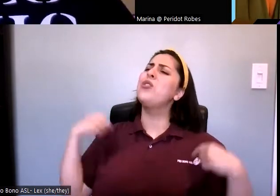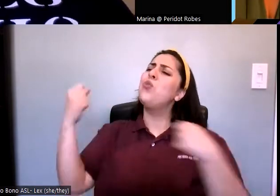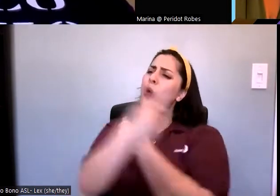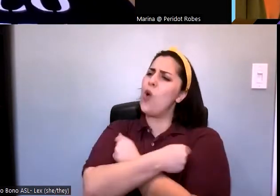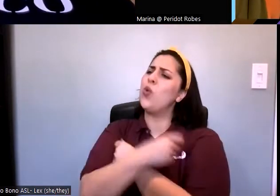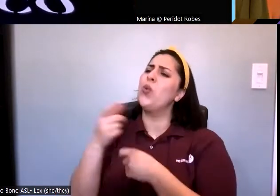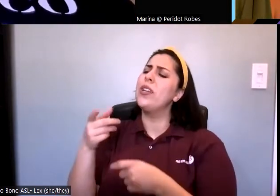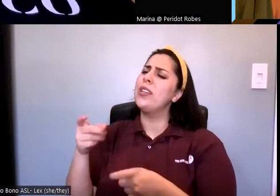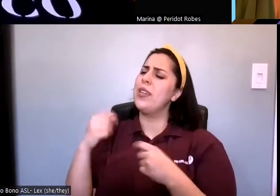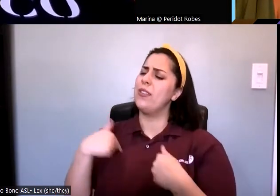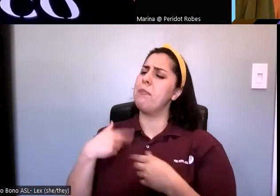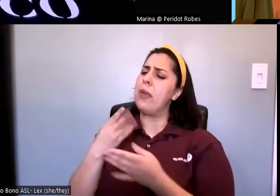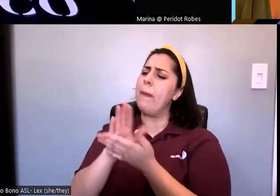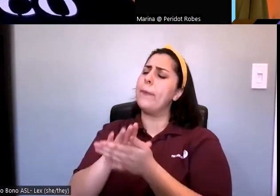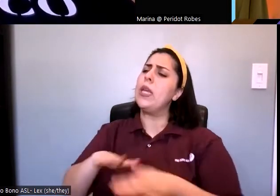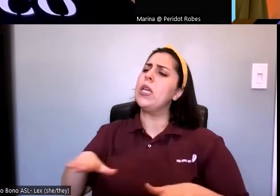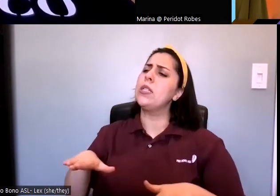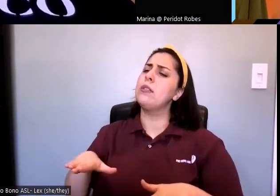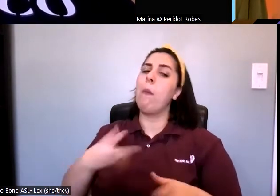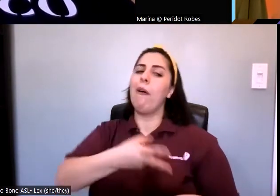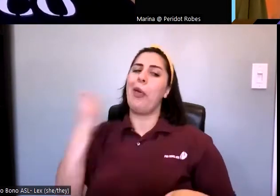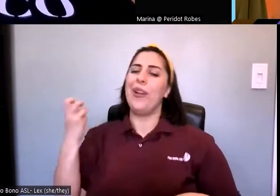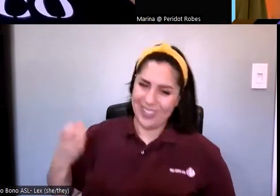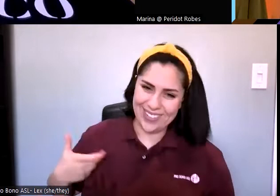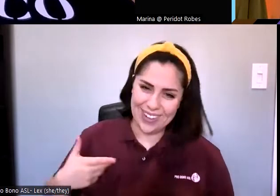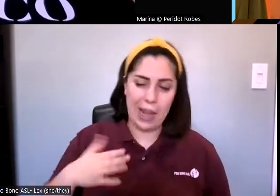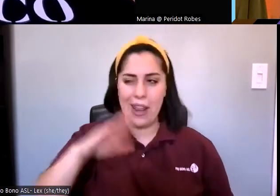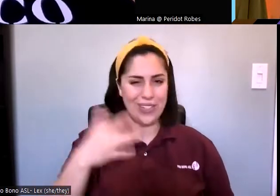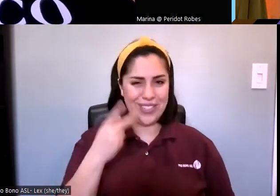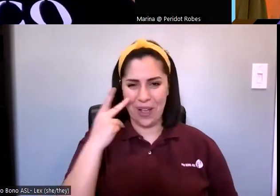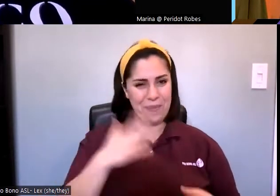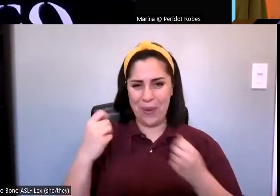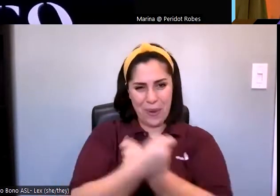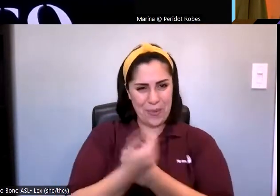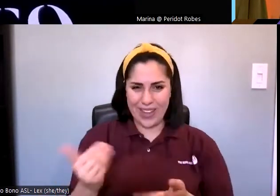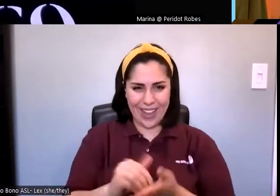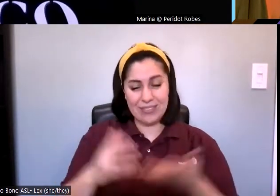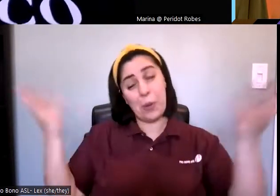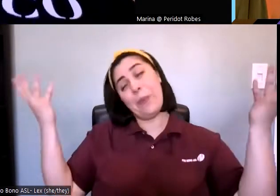if I could give her the gift of peace through you, hey, absolutely, it's worth it.